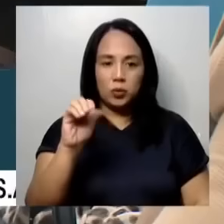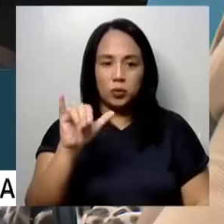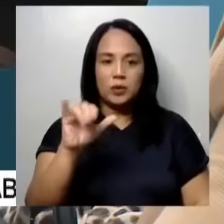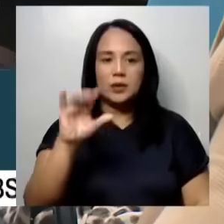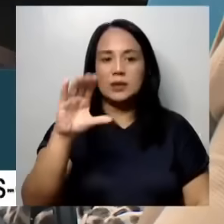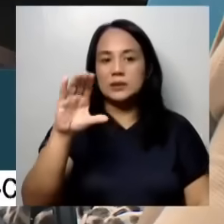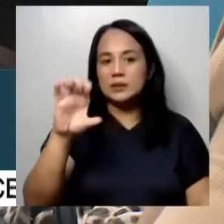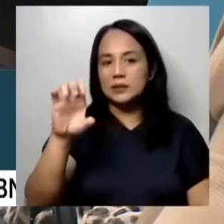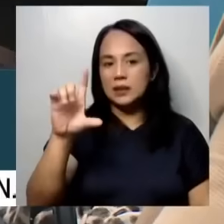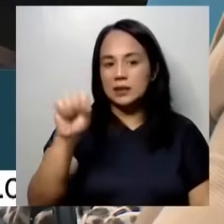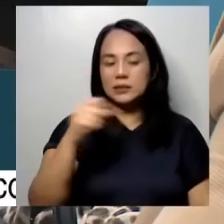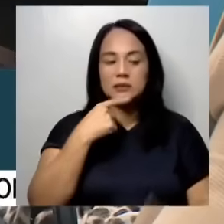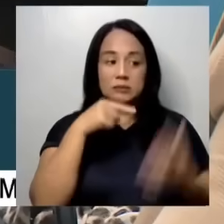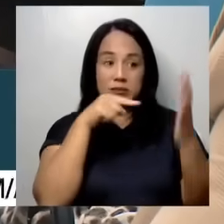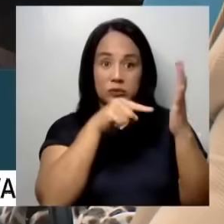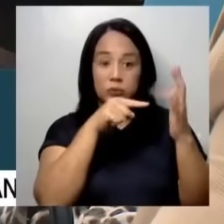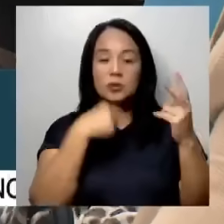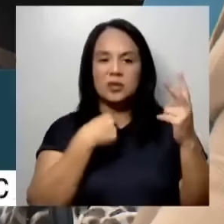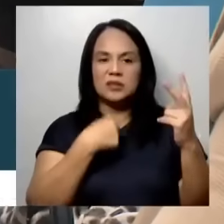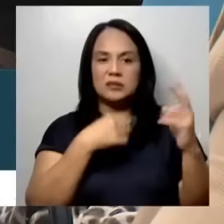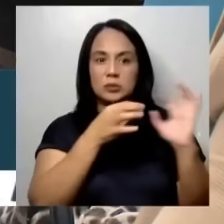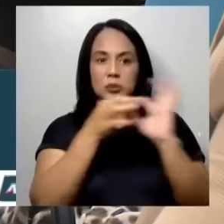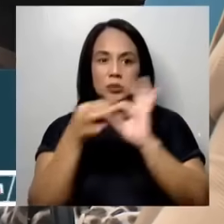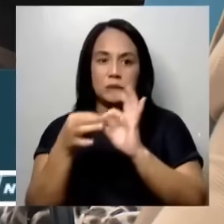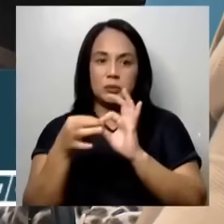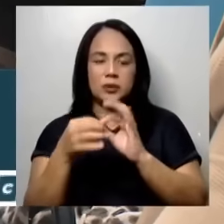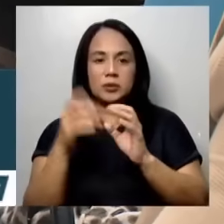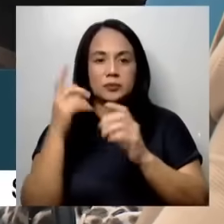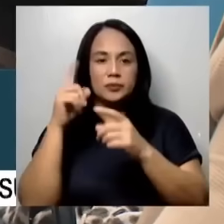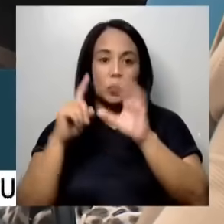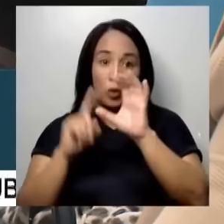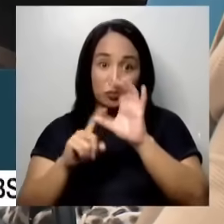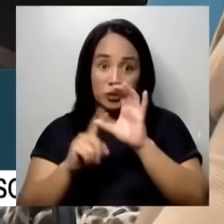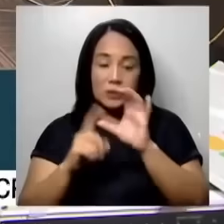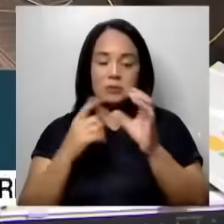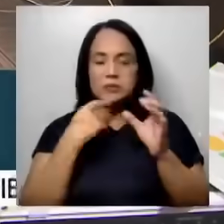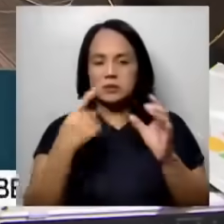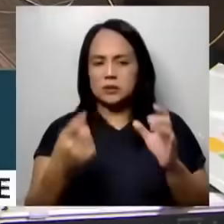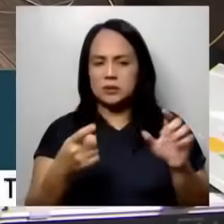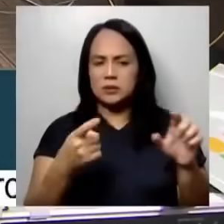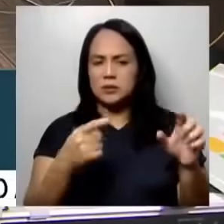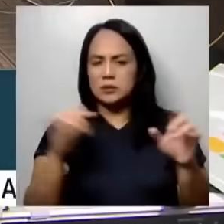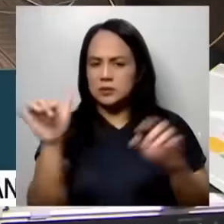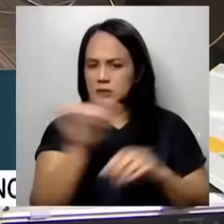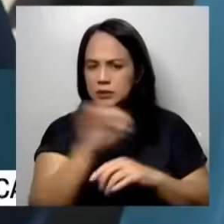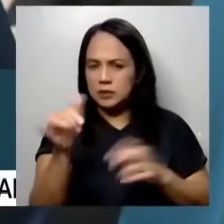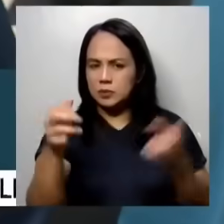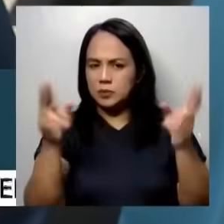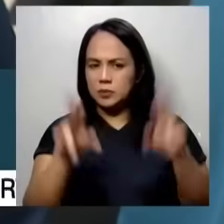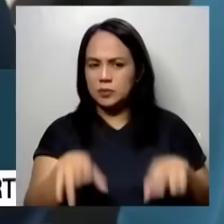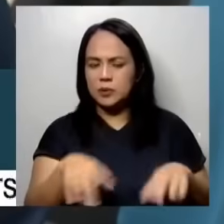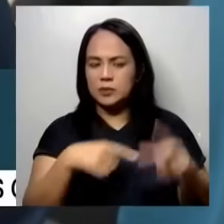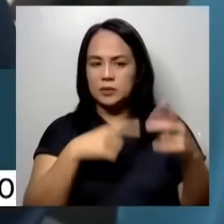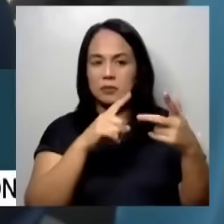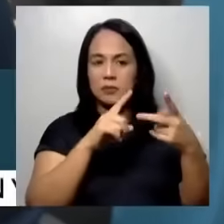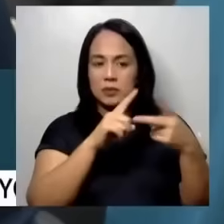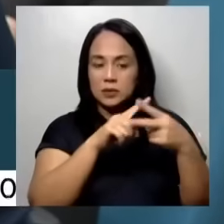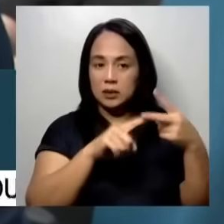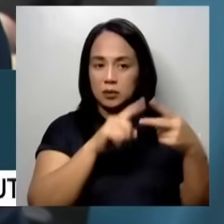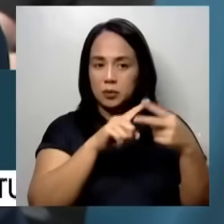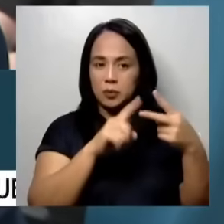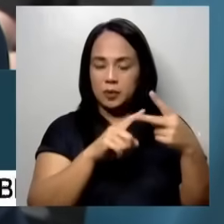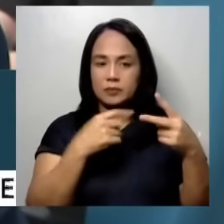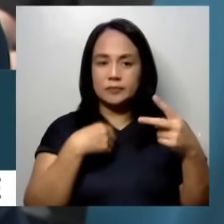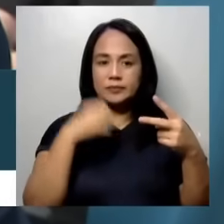accusing them of falsely linking him to the communist movement. That's after similar cases were filed against Badoy and Celis by activist